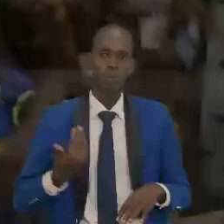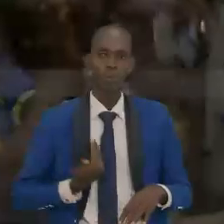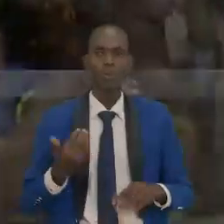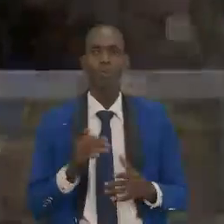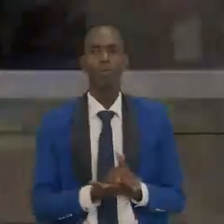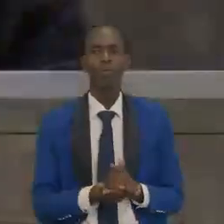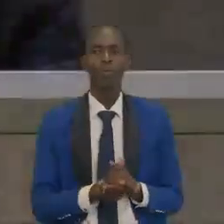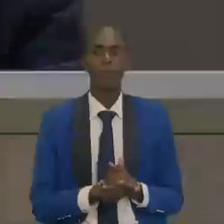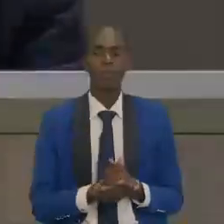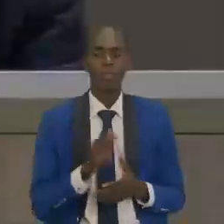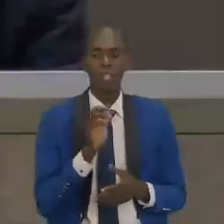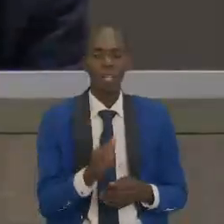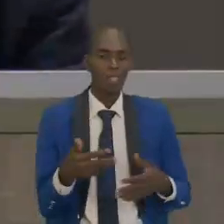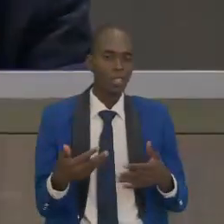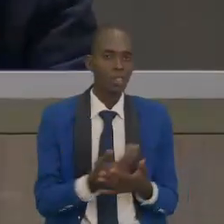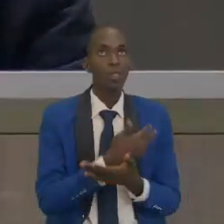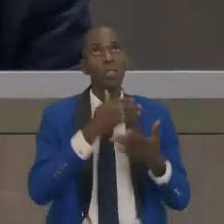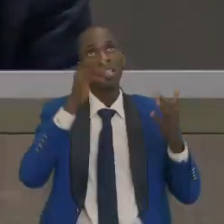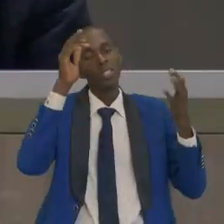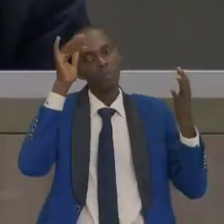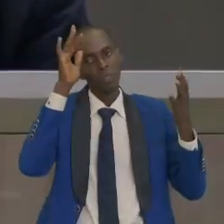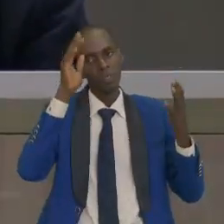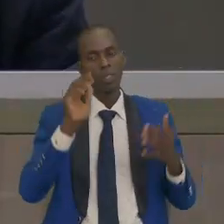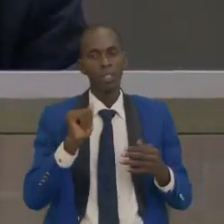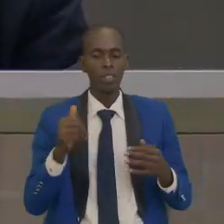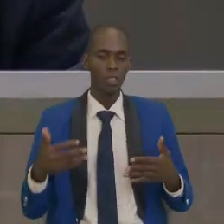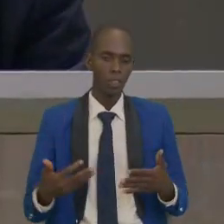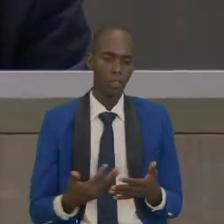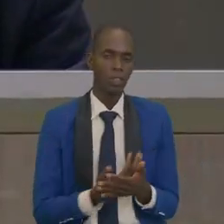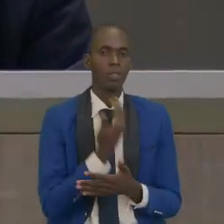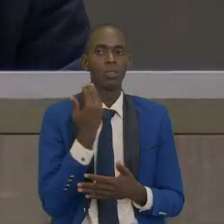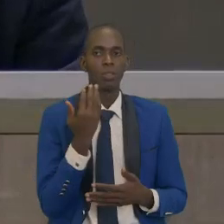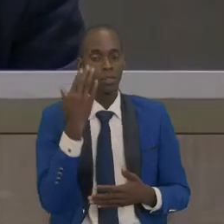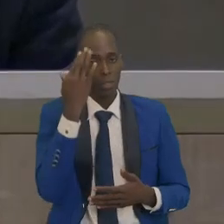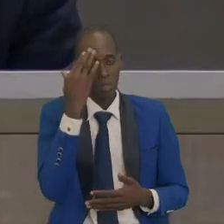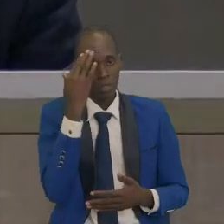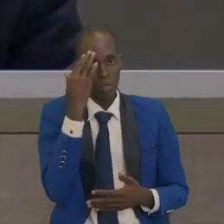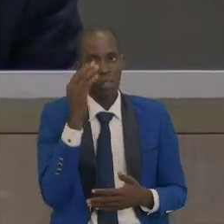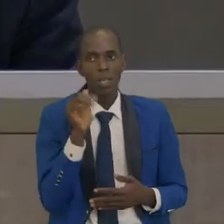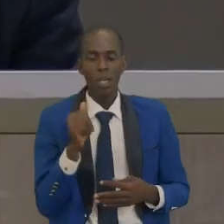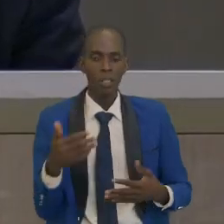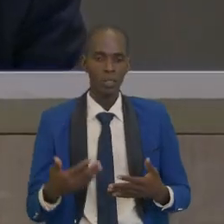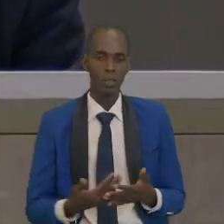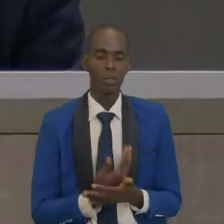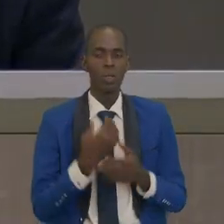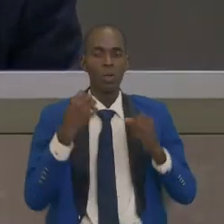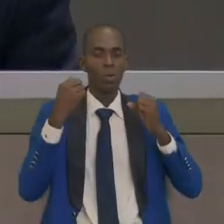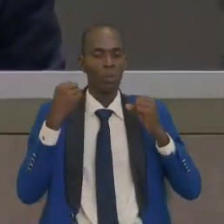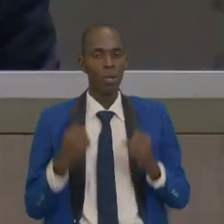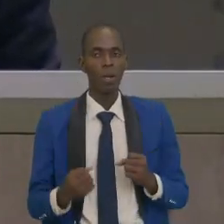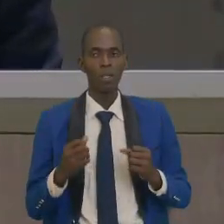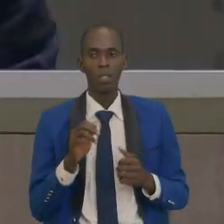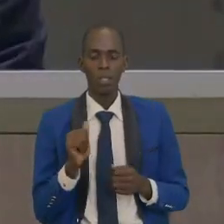a new expectation a new realization a new power a new